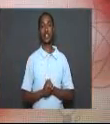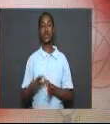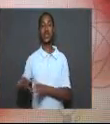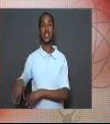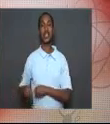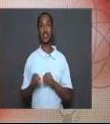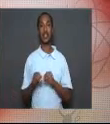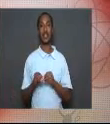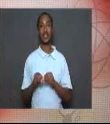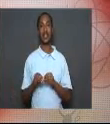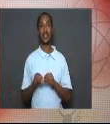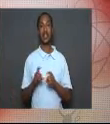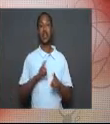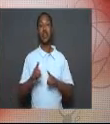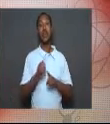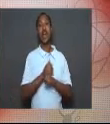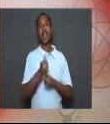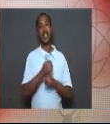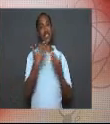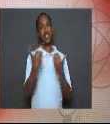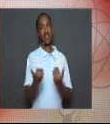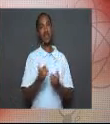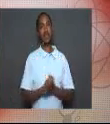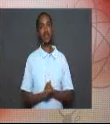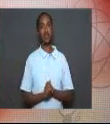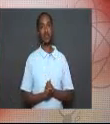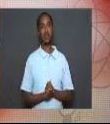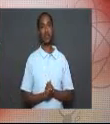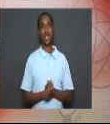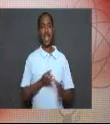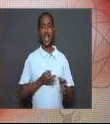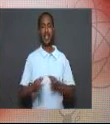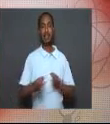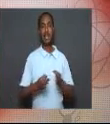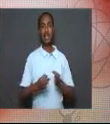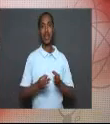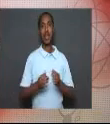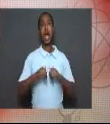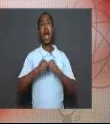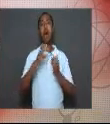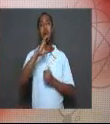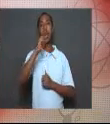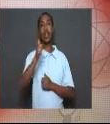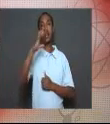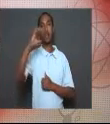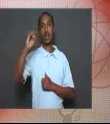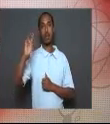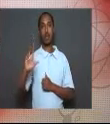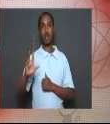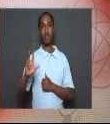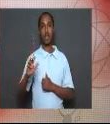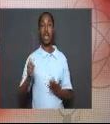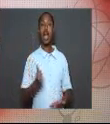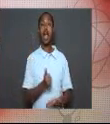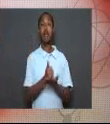Students, let us do an activity. Explain how calcium carbonate